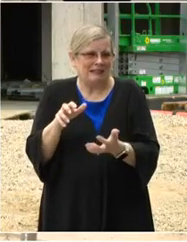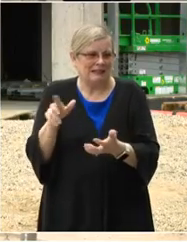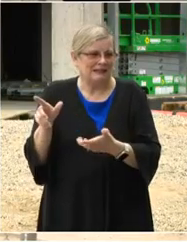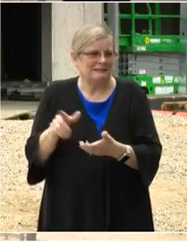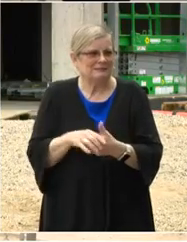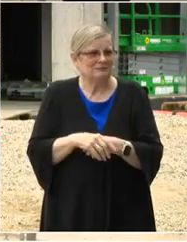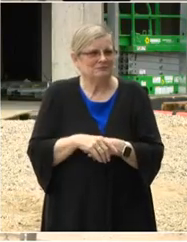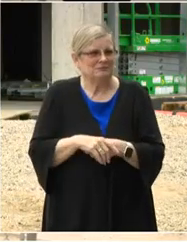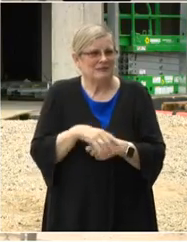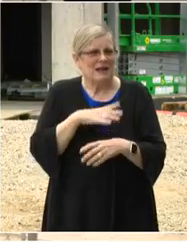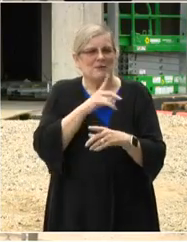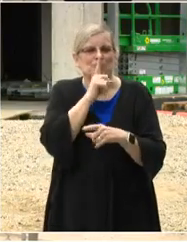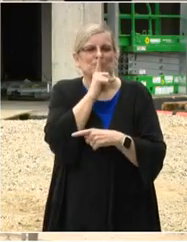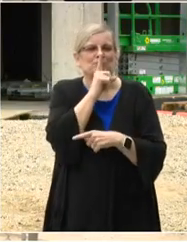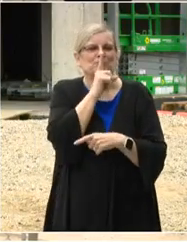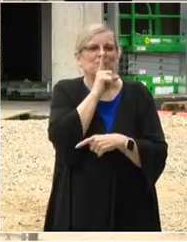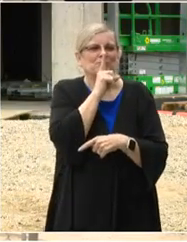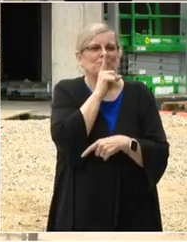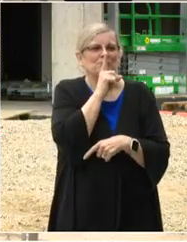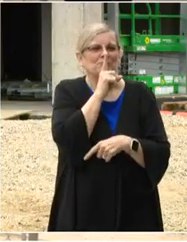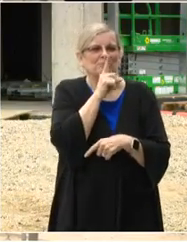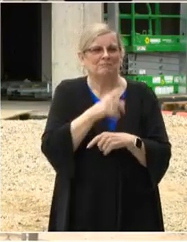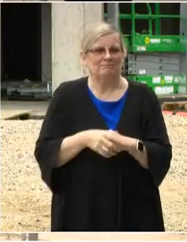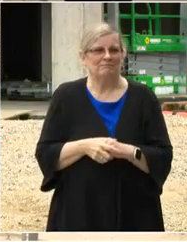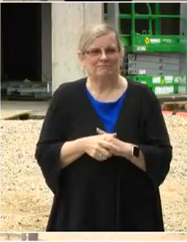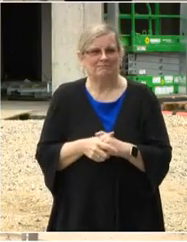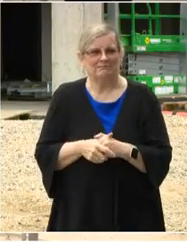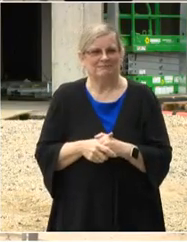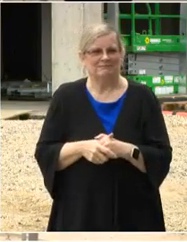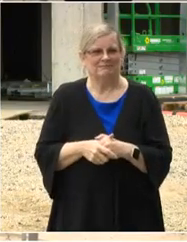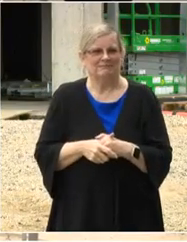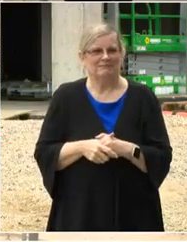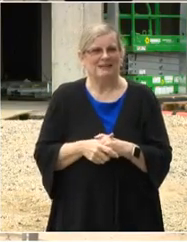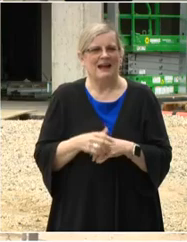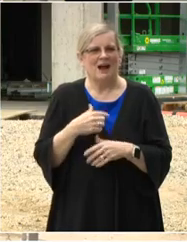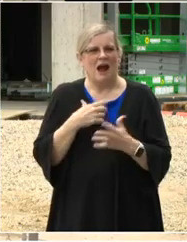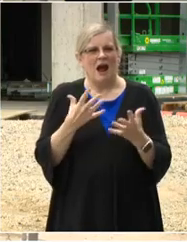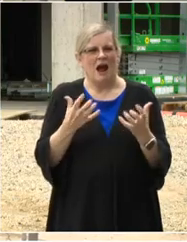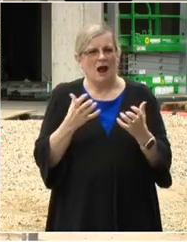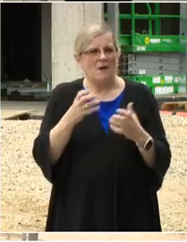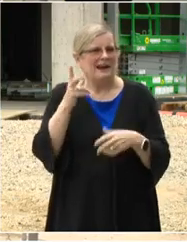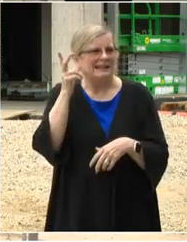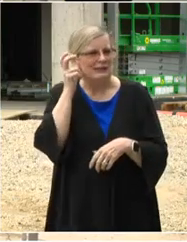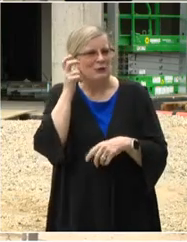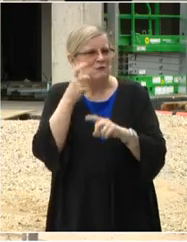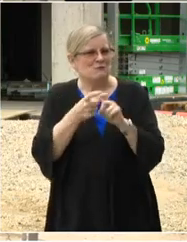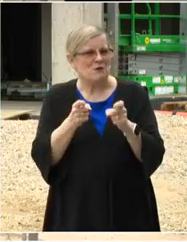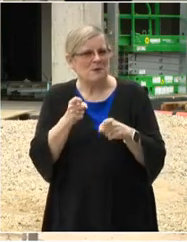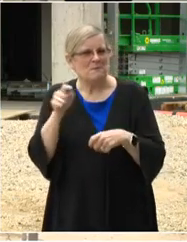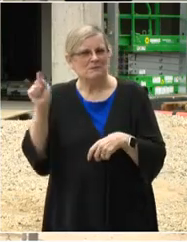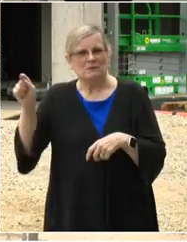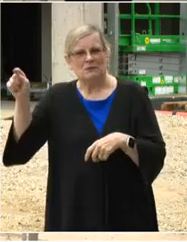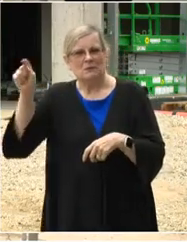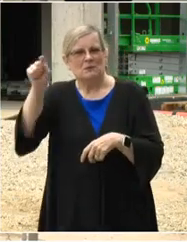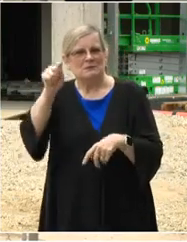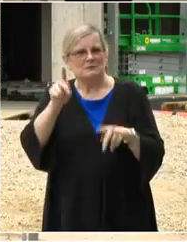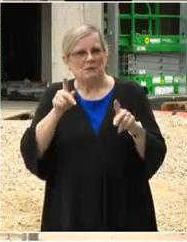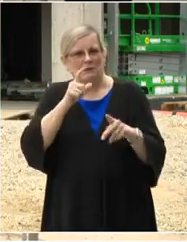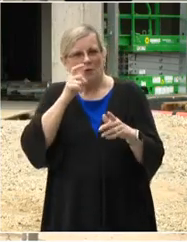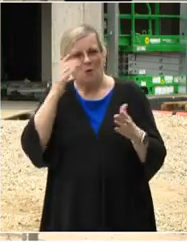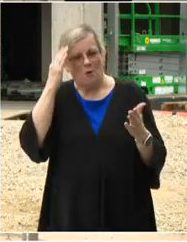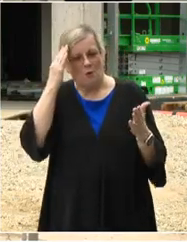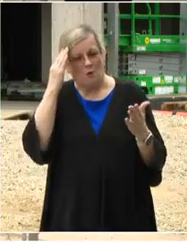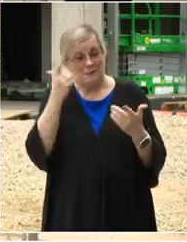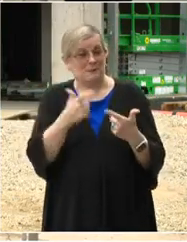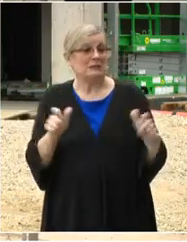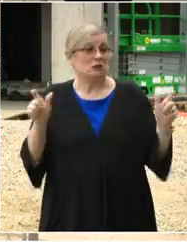I will say this, that I want to hear from some folks. It's a big change. You may know that I asked the Department of the